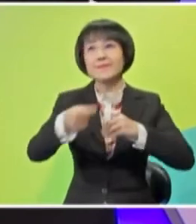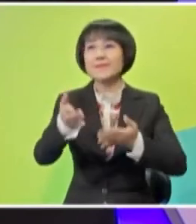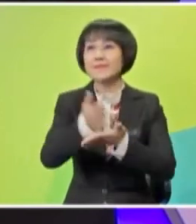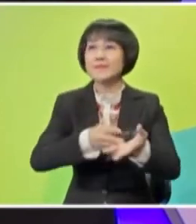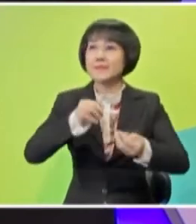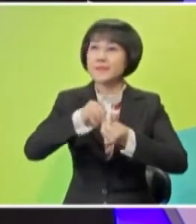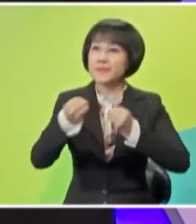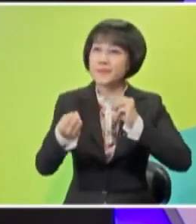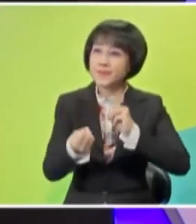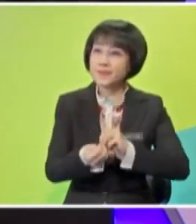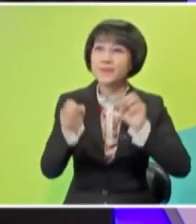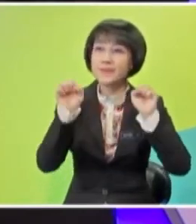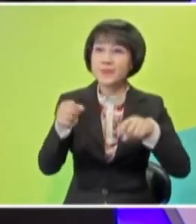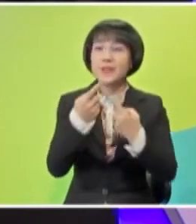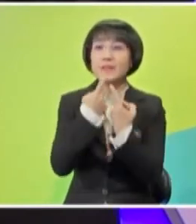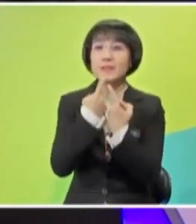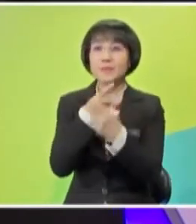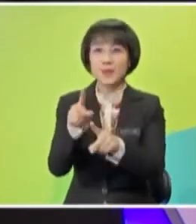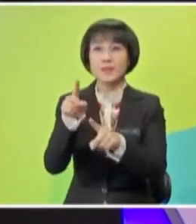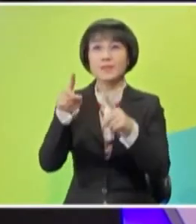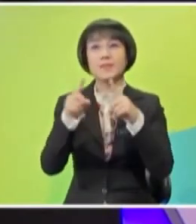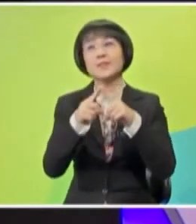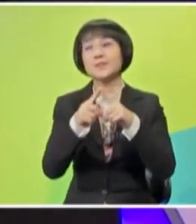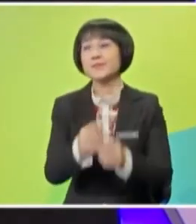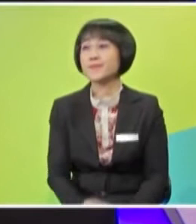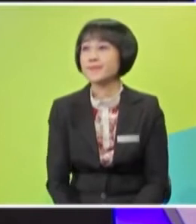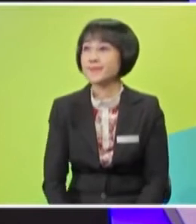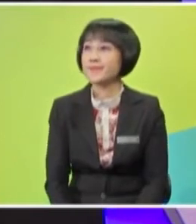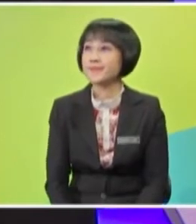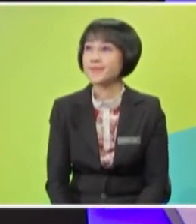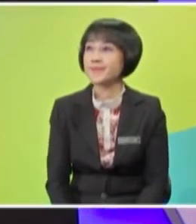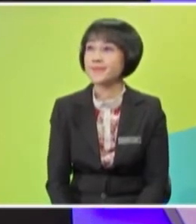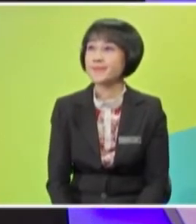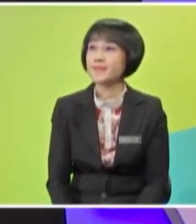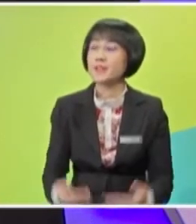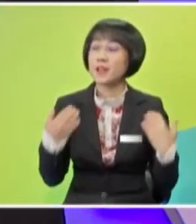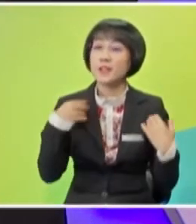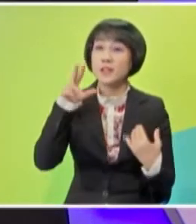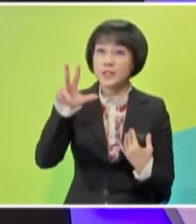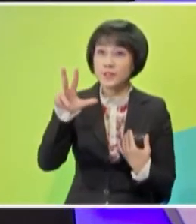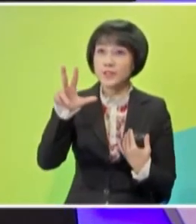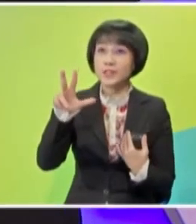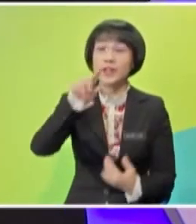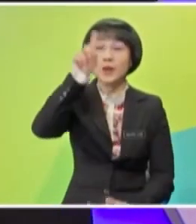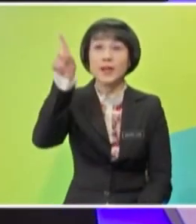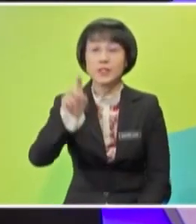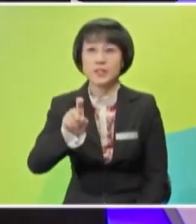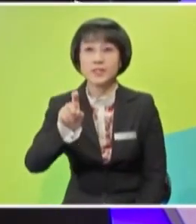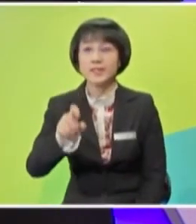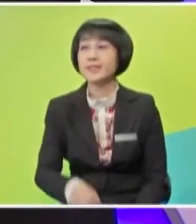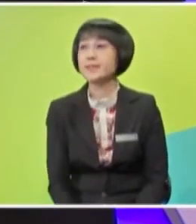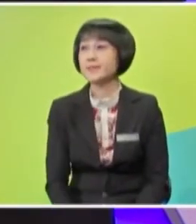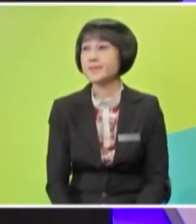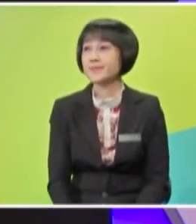that they can respond to. Okay. So there are 3 questions over here. These are